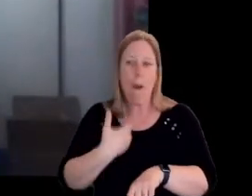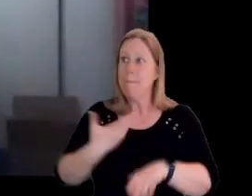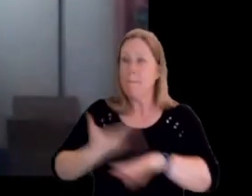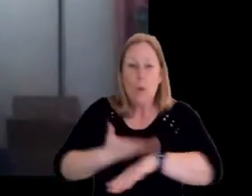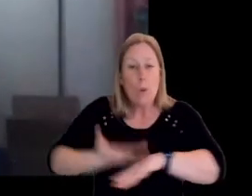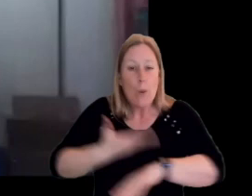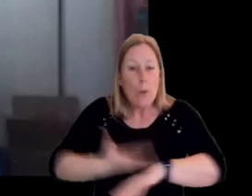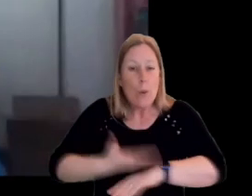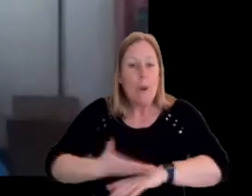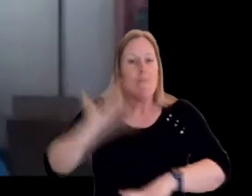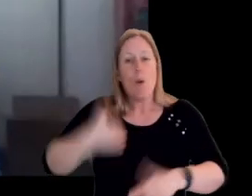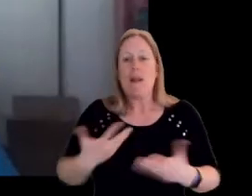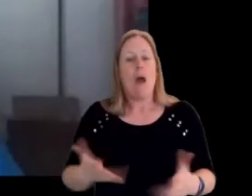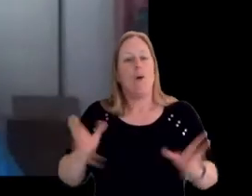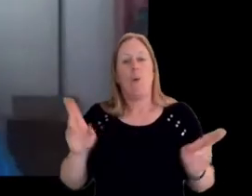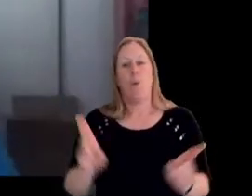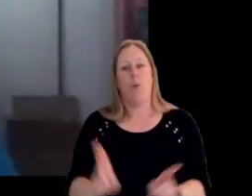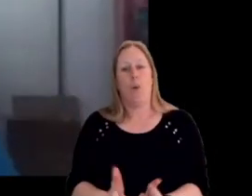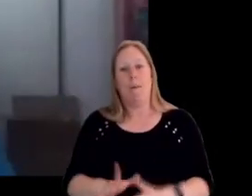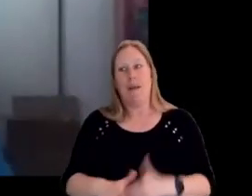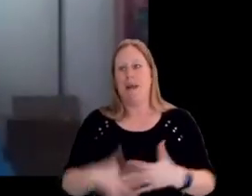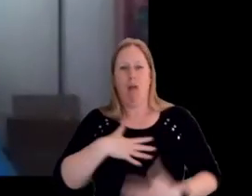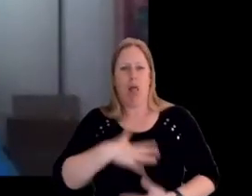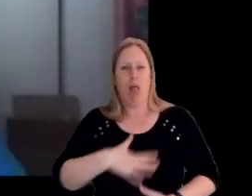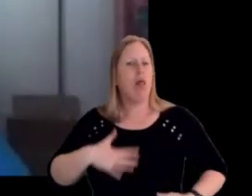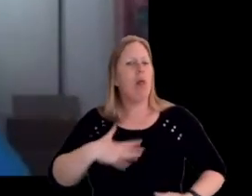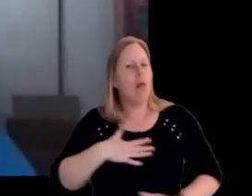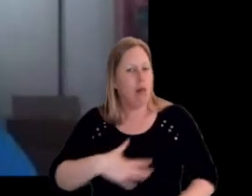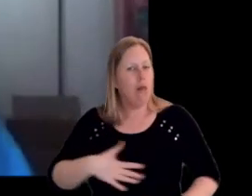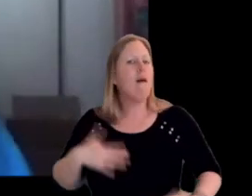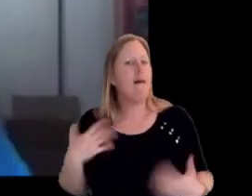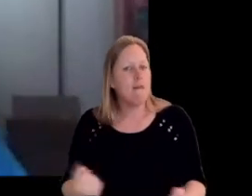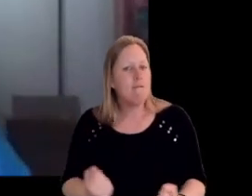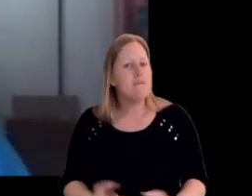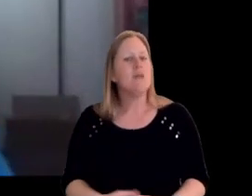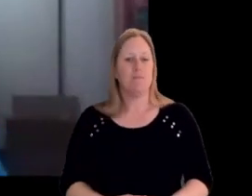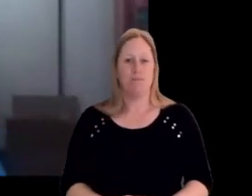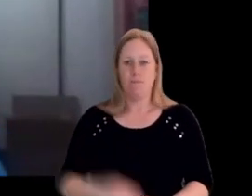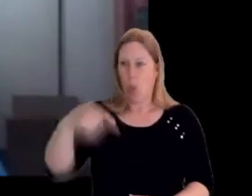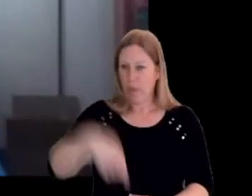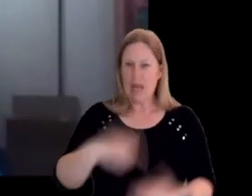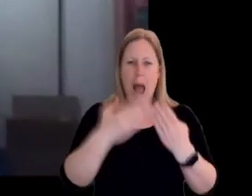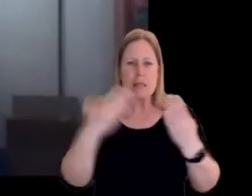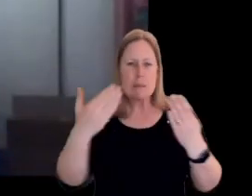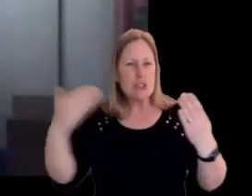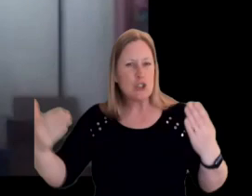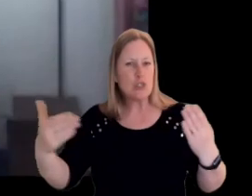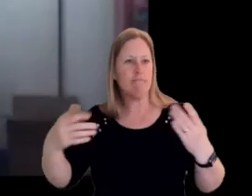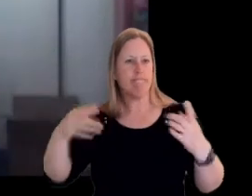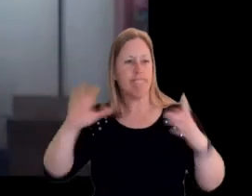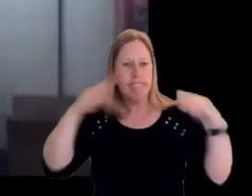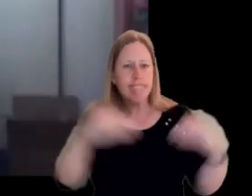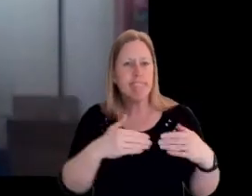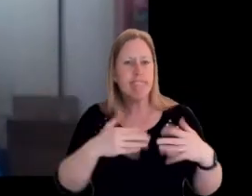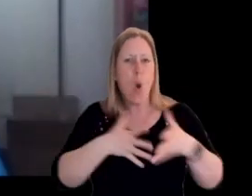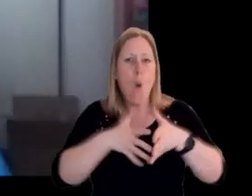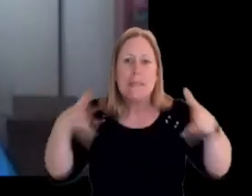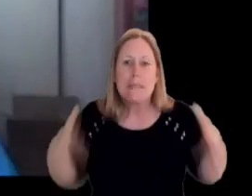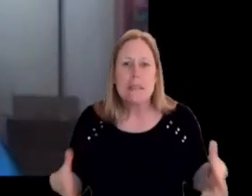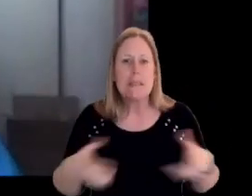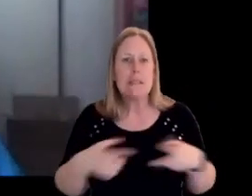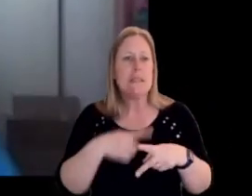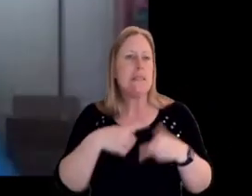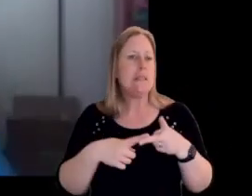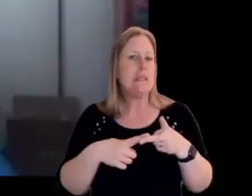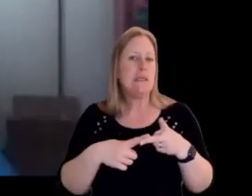of grief for my previous body on top of everything else. My part of this exhibition will be tackling topics such as obesity